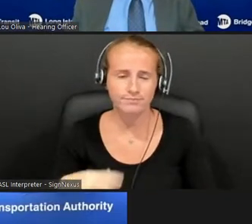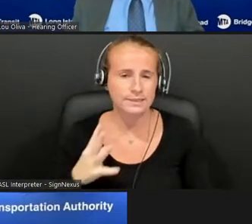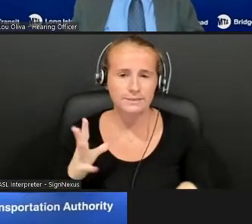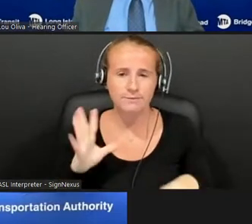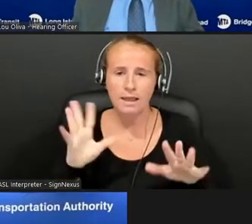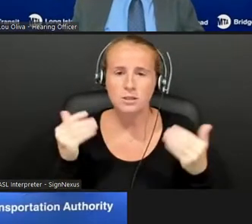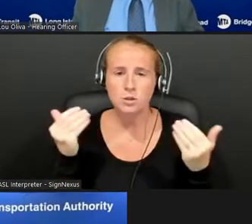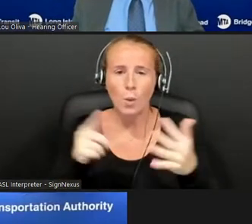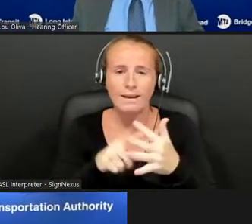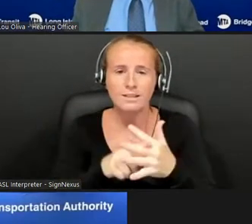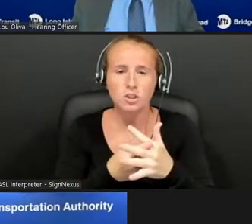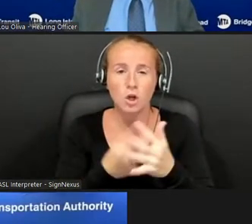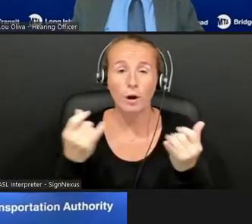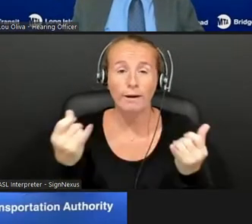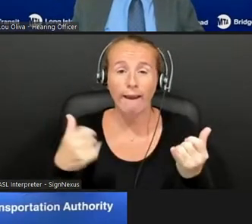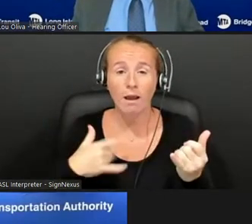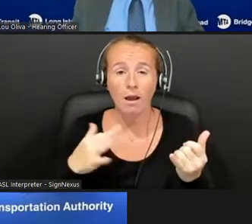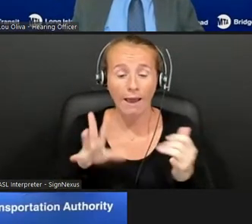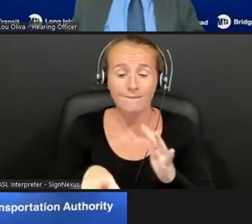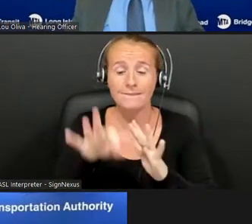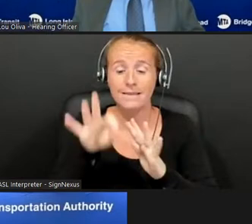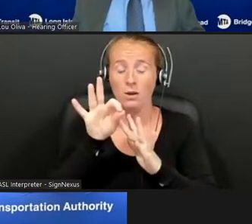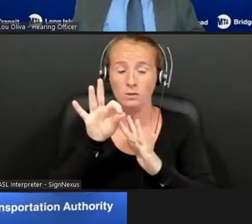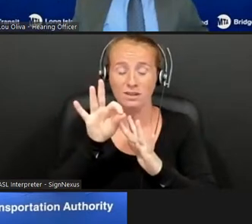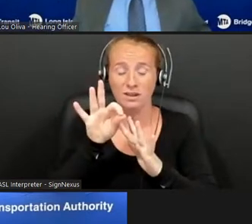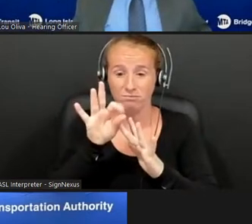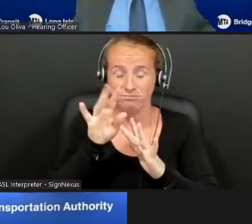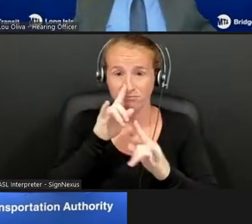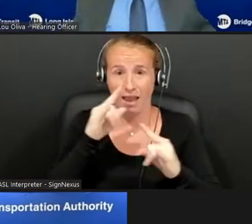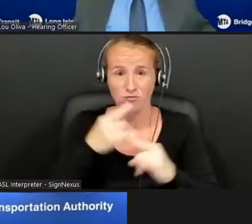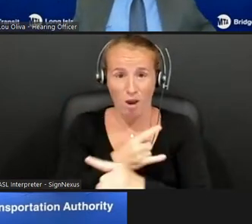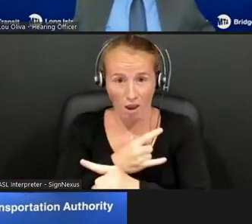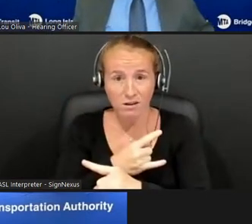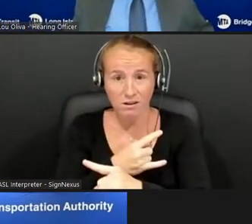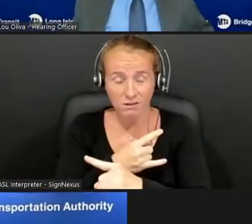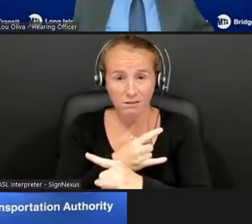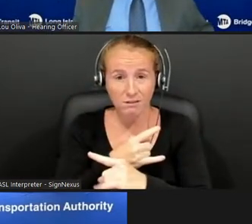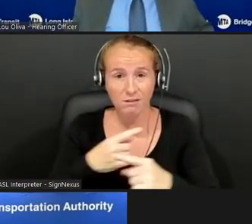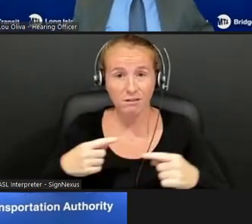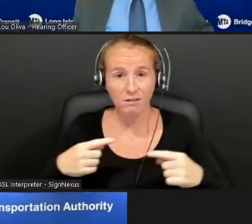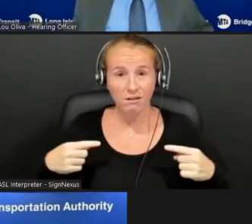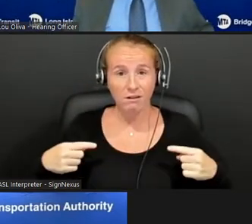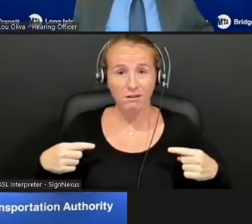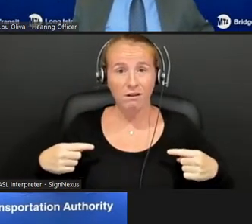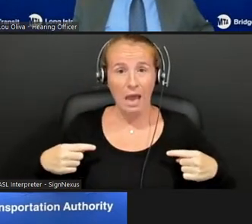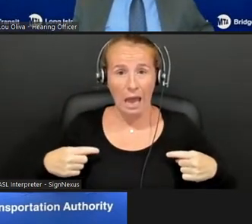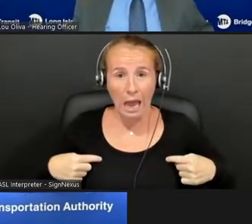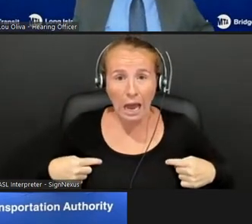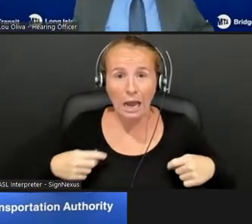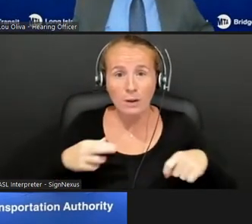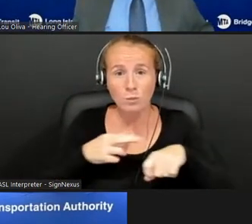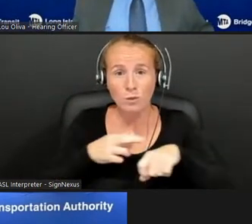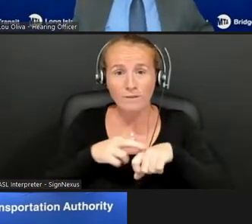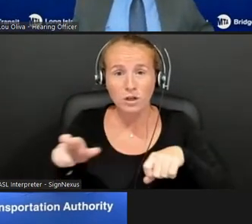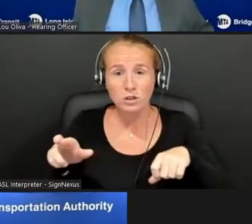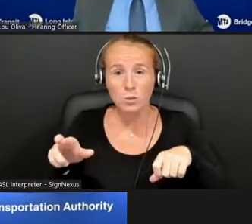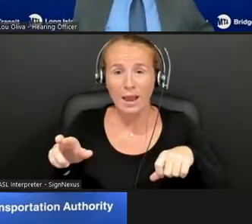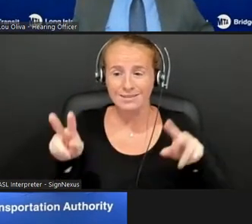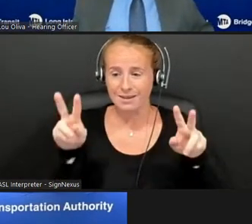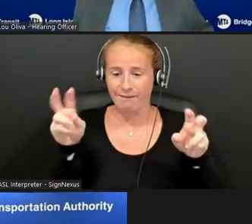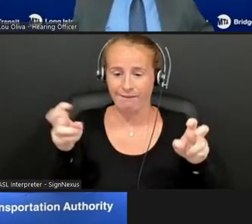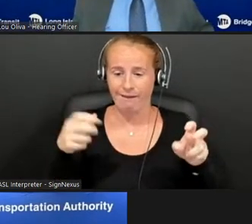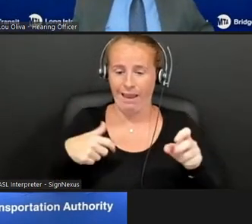um so I find it rather ironic that uh I'm being referred to as an entitled driver